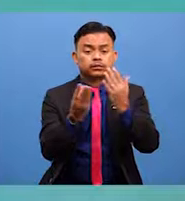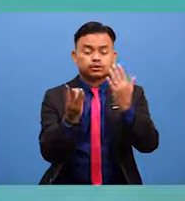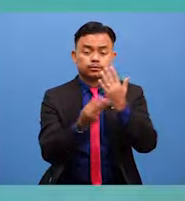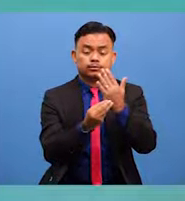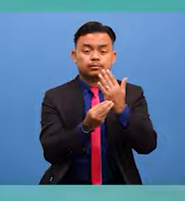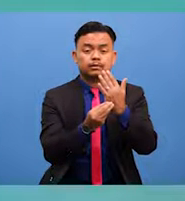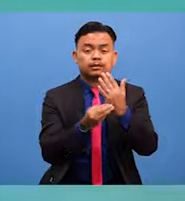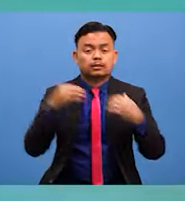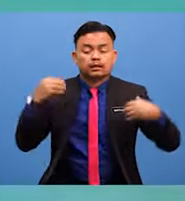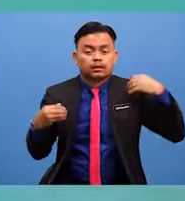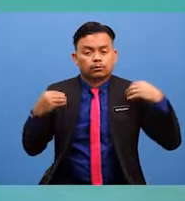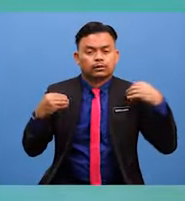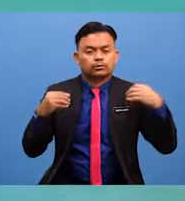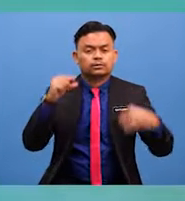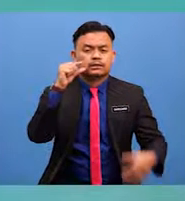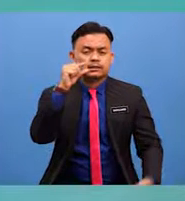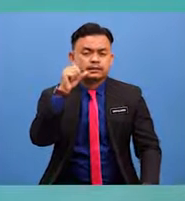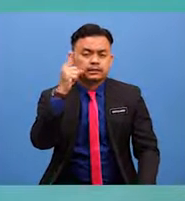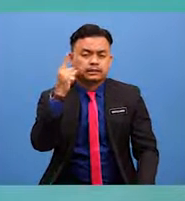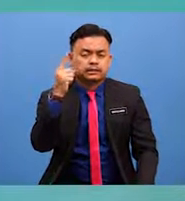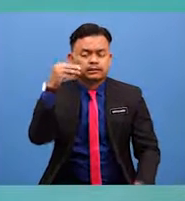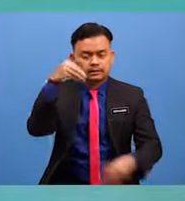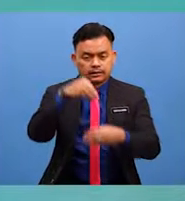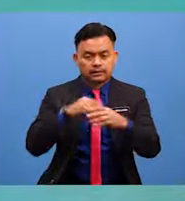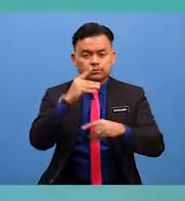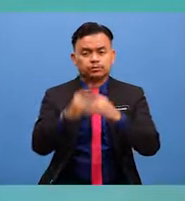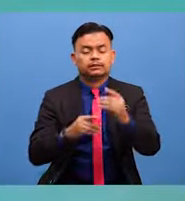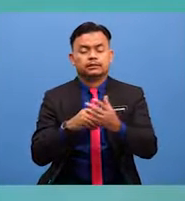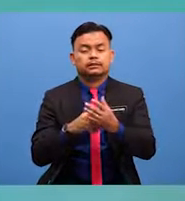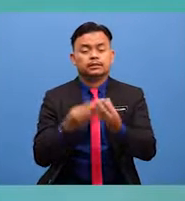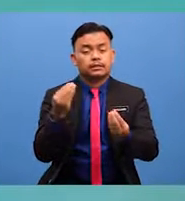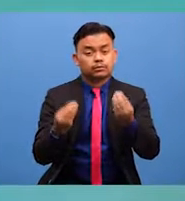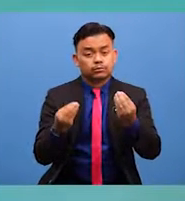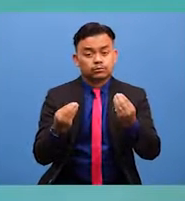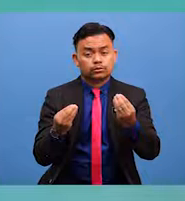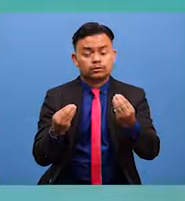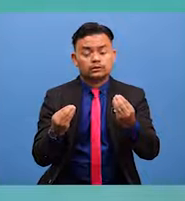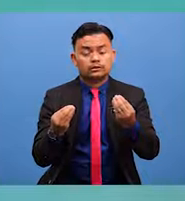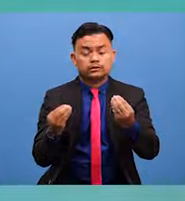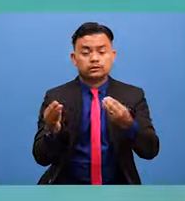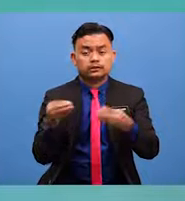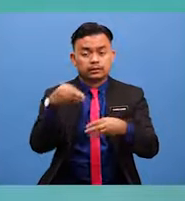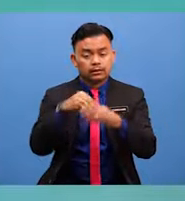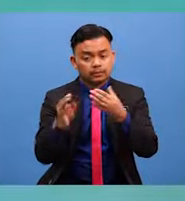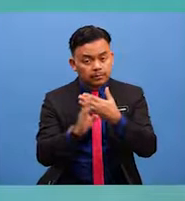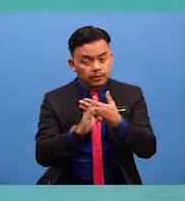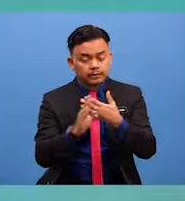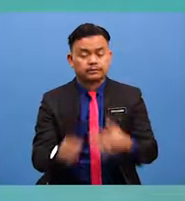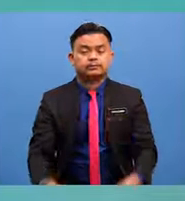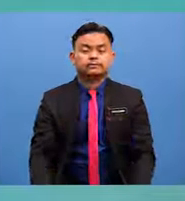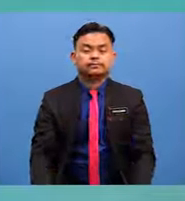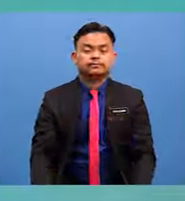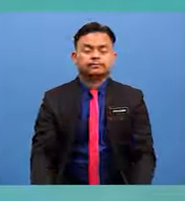only a small number of them left in the world. that's another word learned